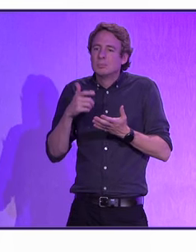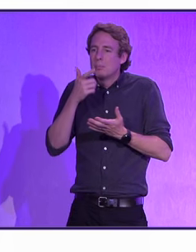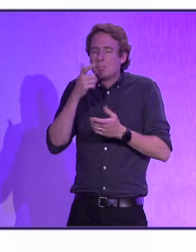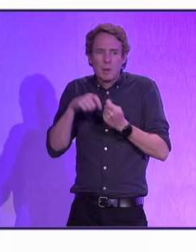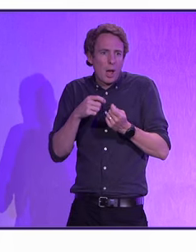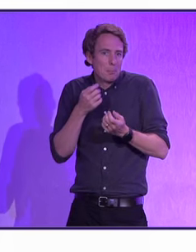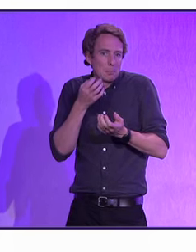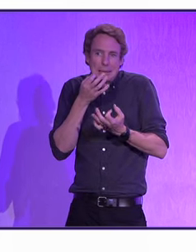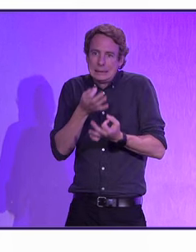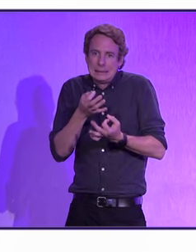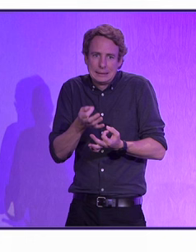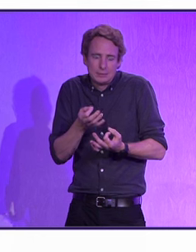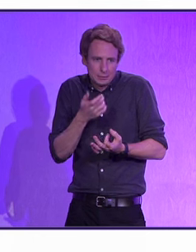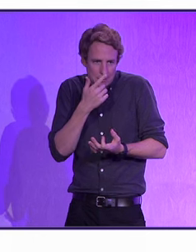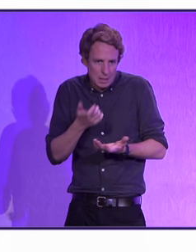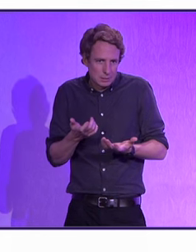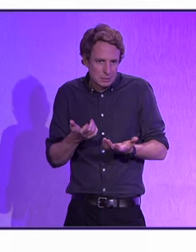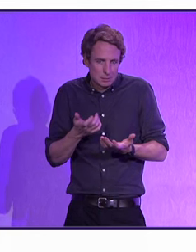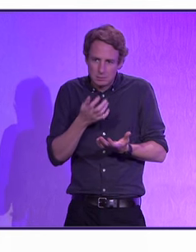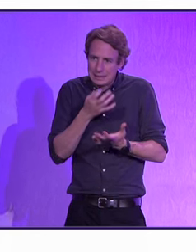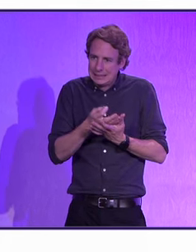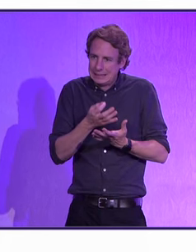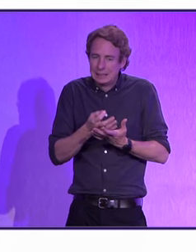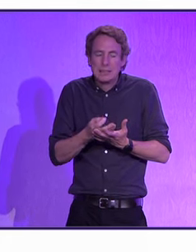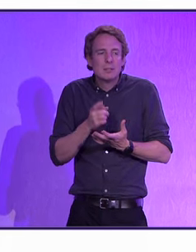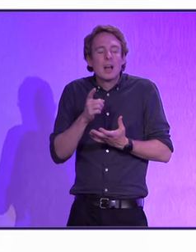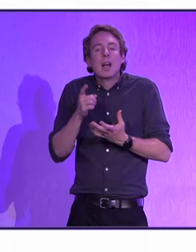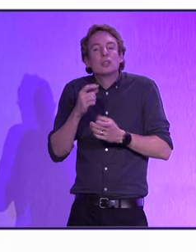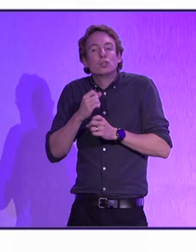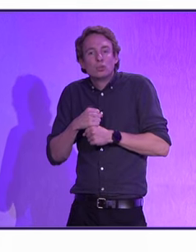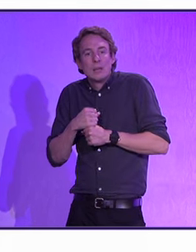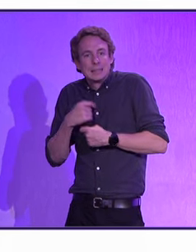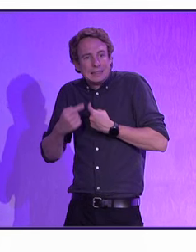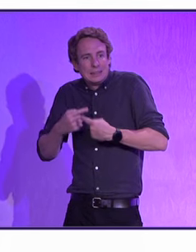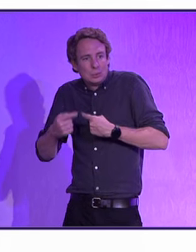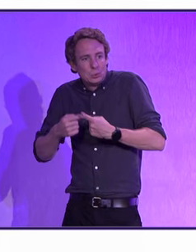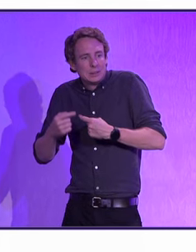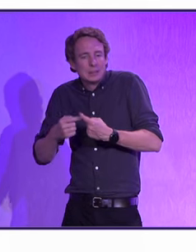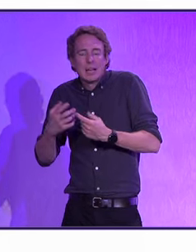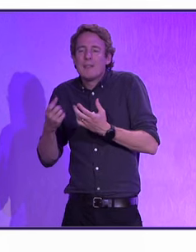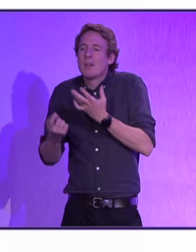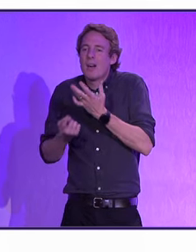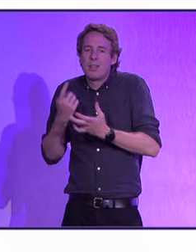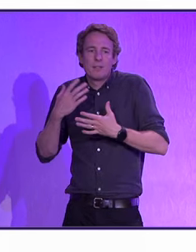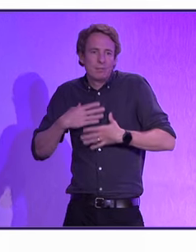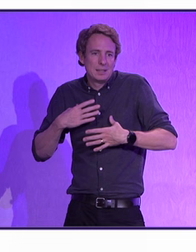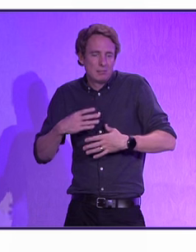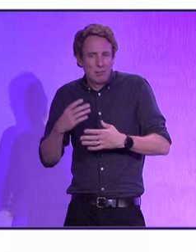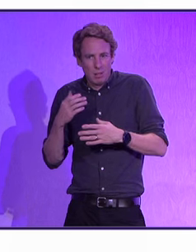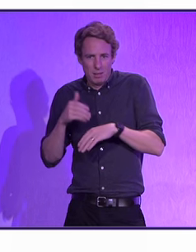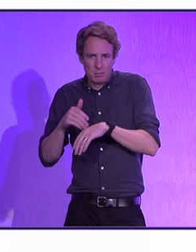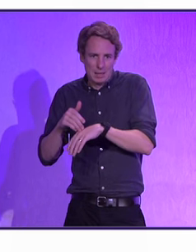become addictive. But when your body's continuously stressed, other physical things can impact. It'll